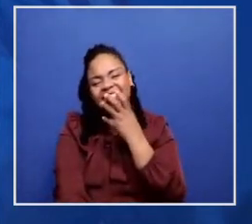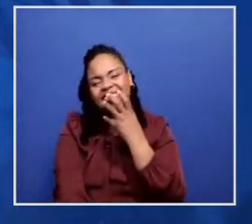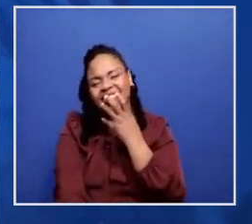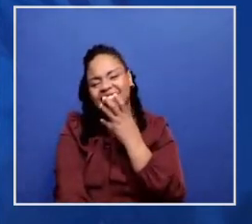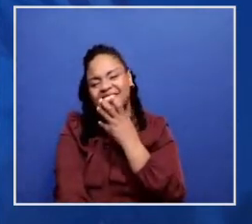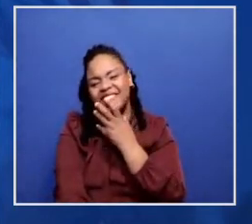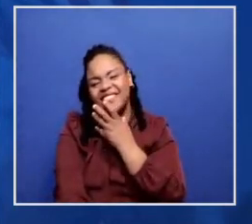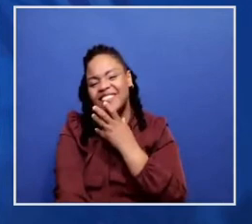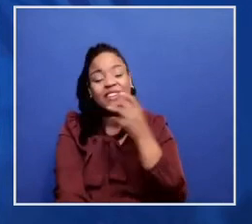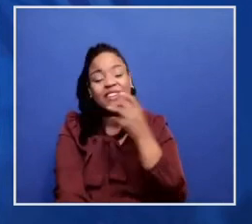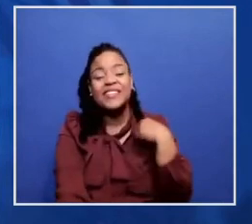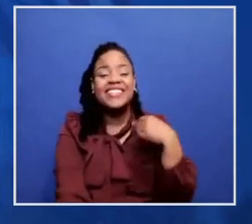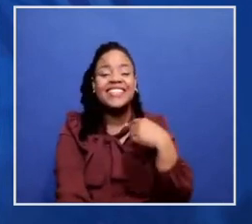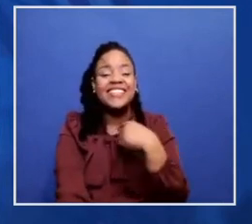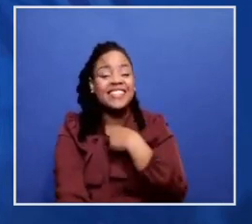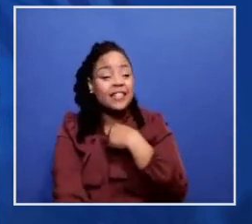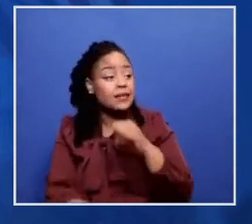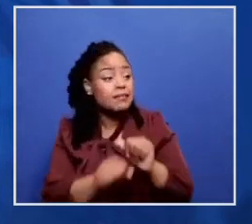Mountains,